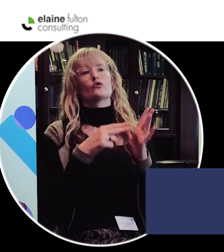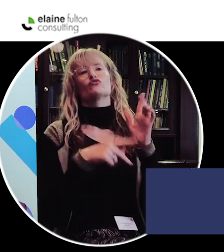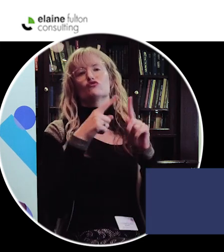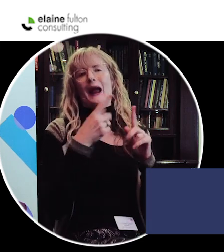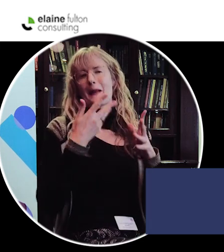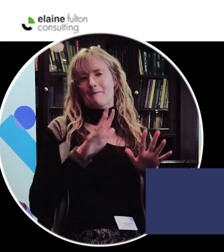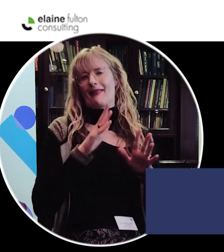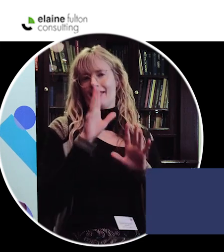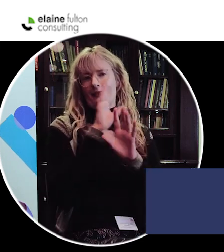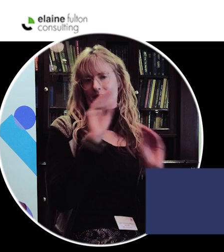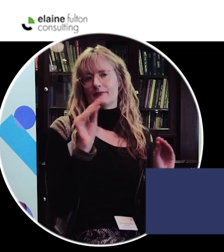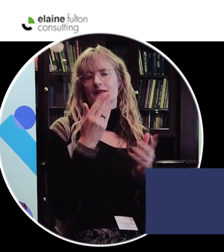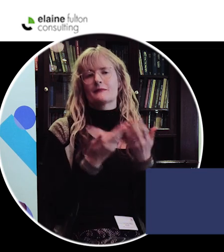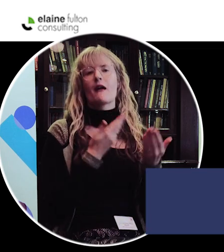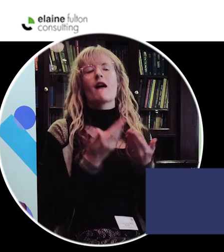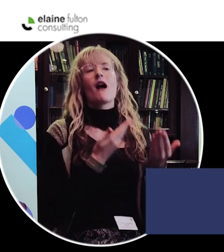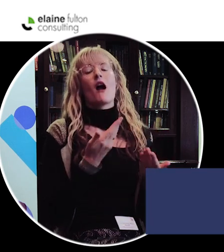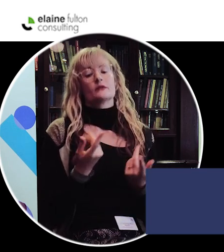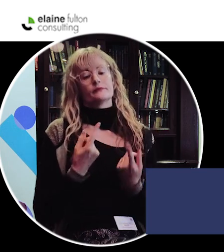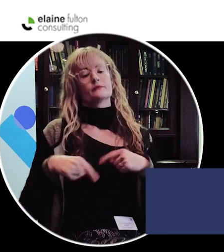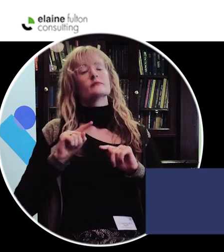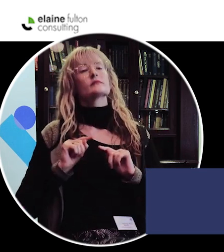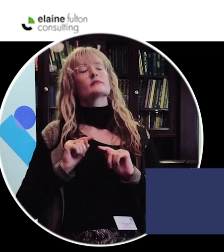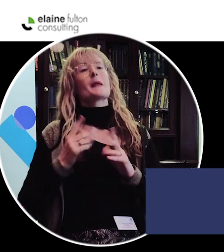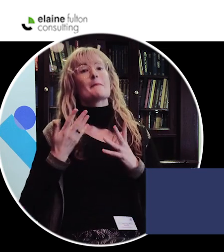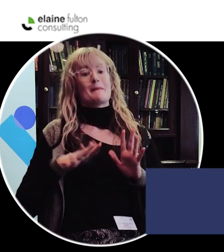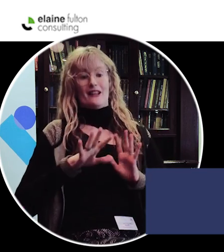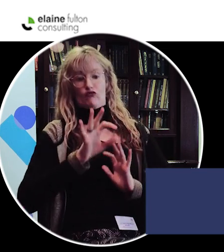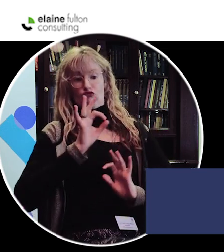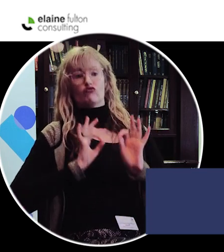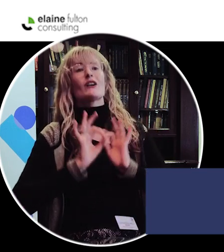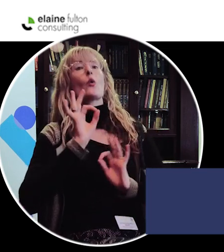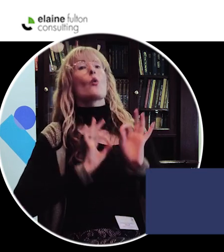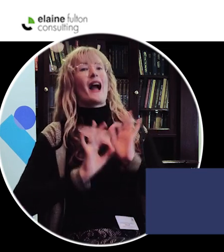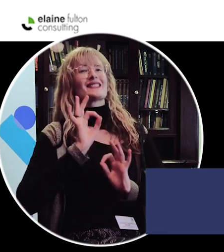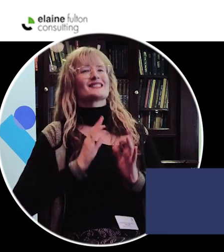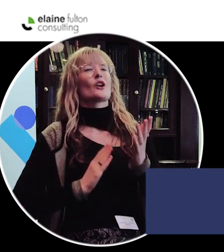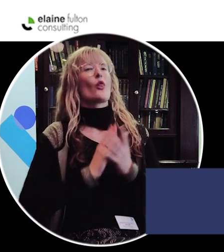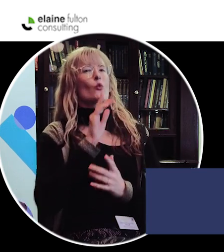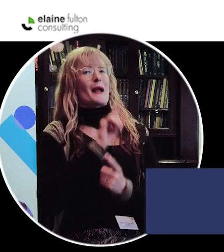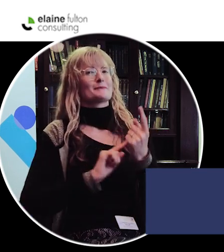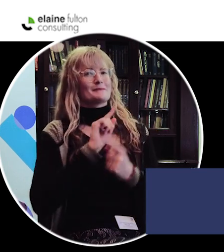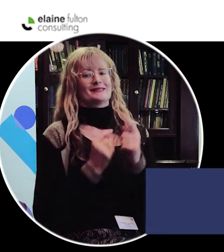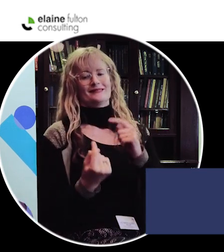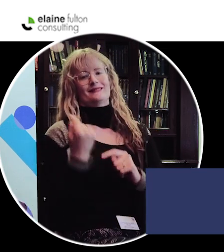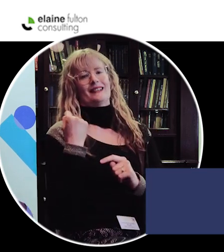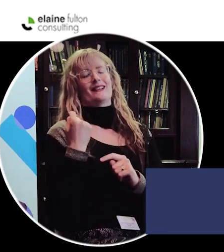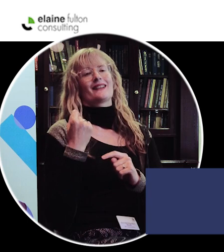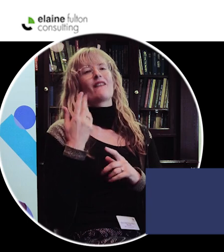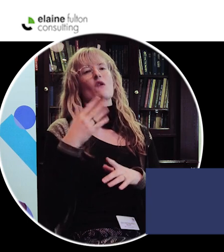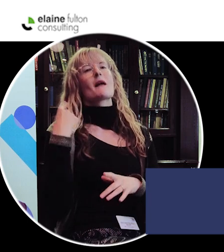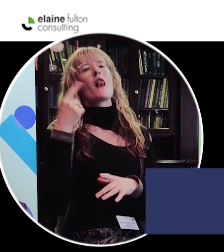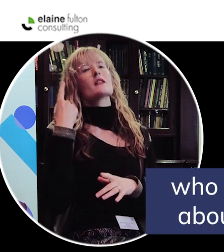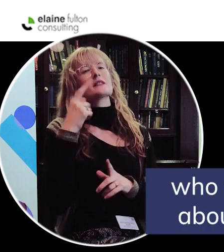said, we're responding to requests that came through a meeting earlier this year from the London Community of